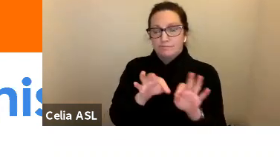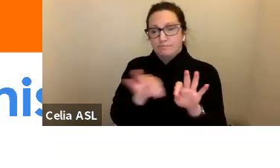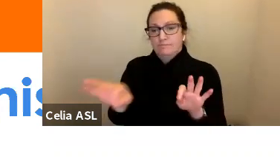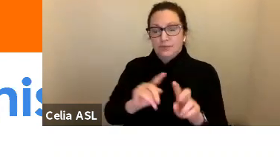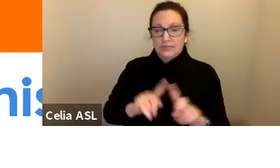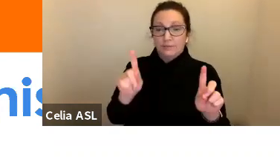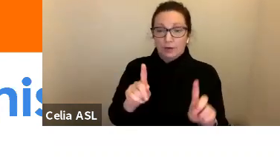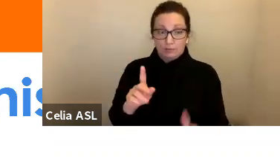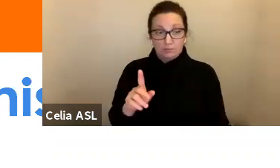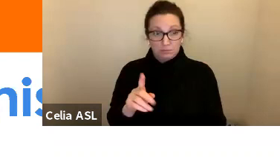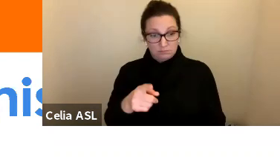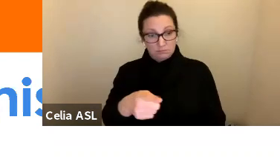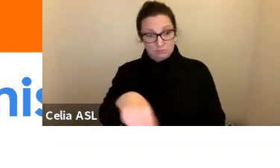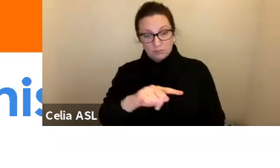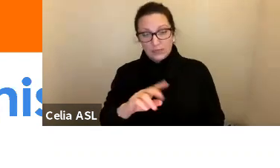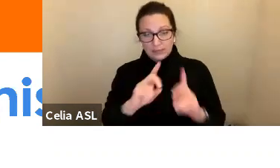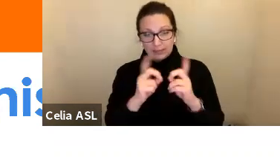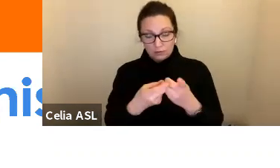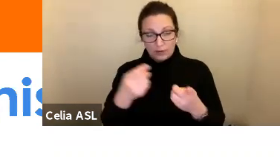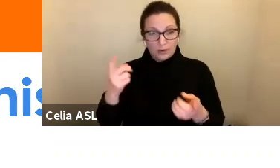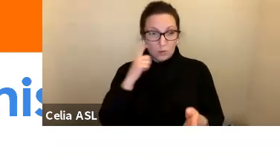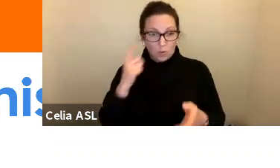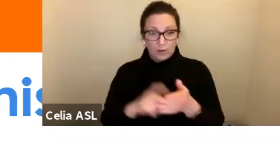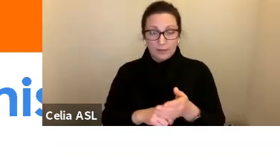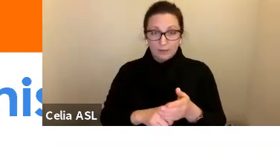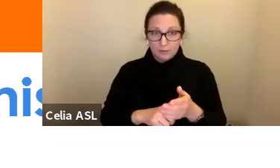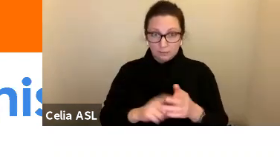if that wasn't a defined objective.